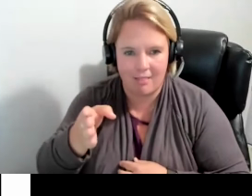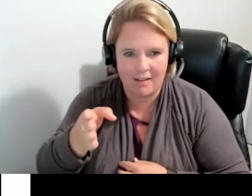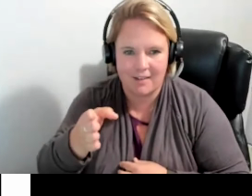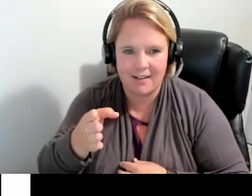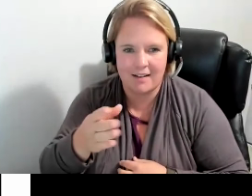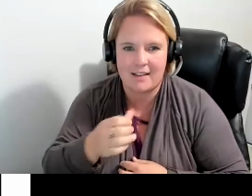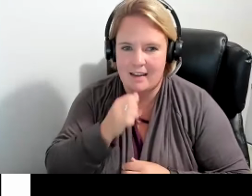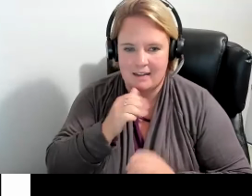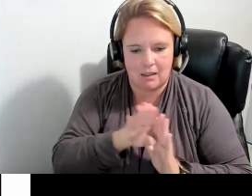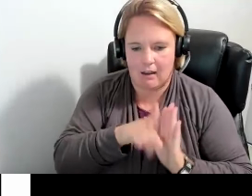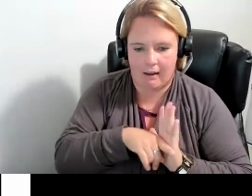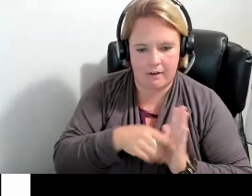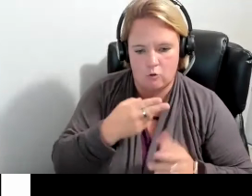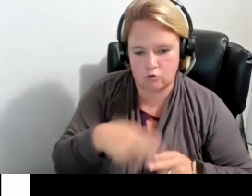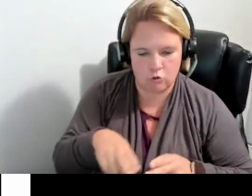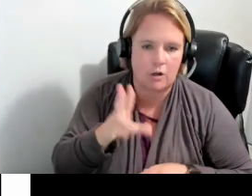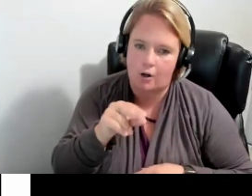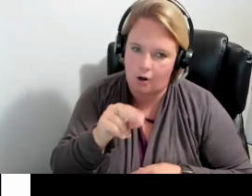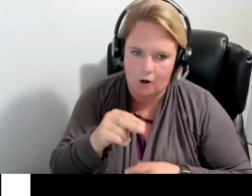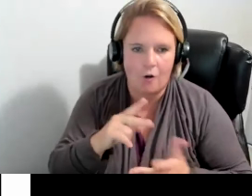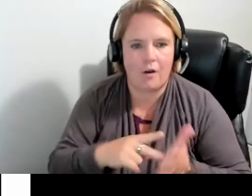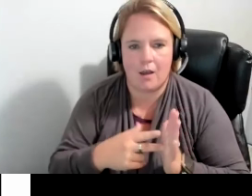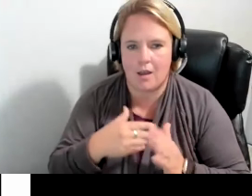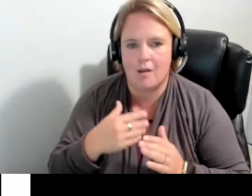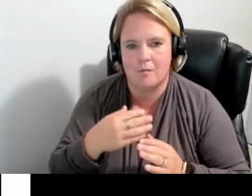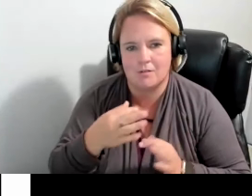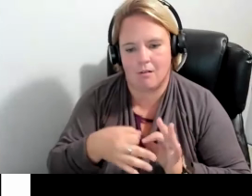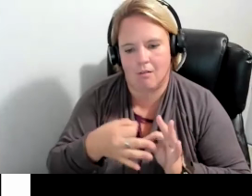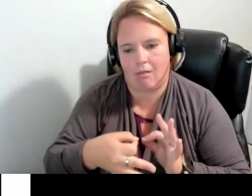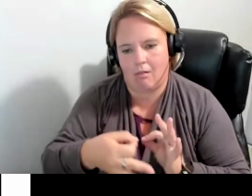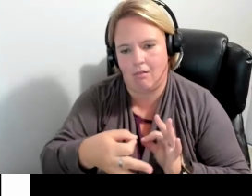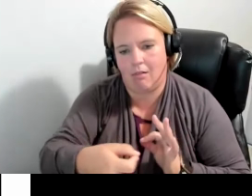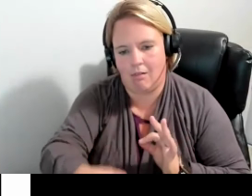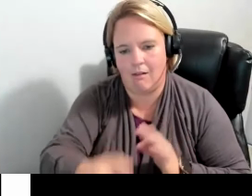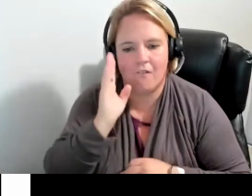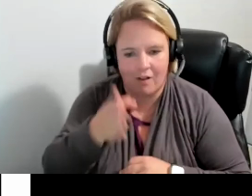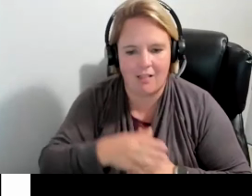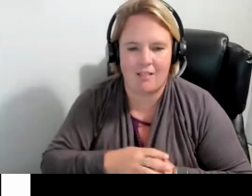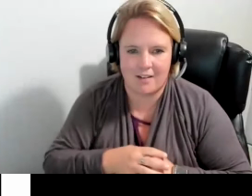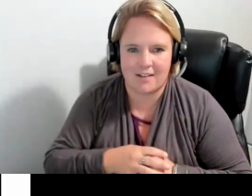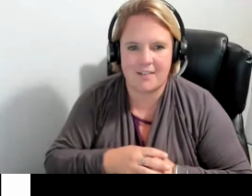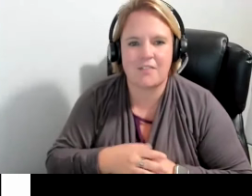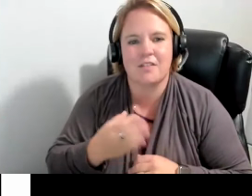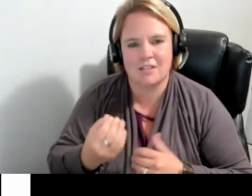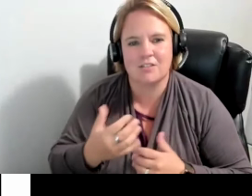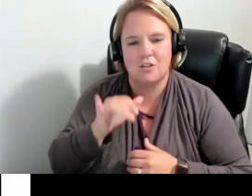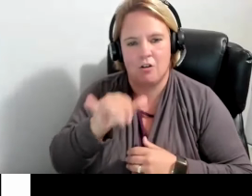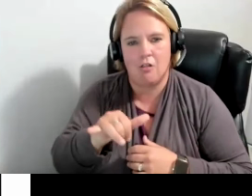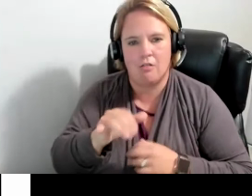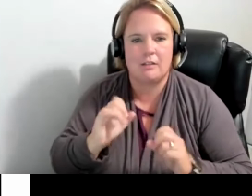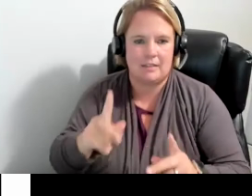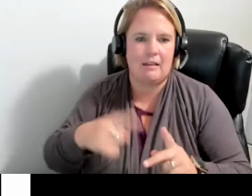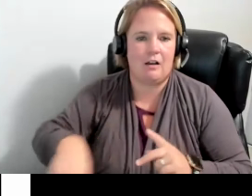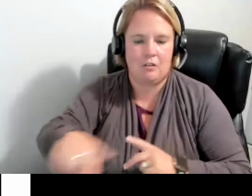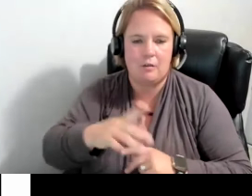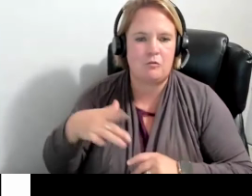wasn't always that way. And I think that just speaks to the collaboration and the spirit of what's going on with them over there. That's allowed them to feel comfortable to